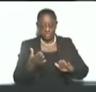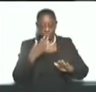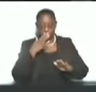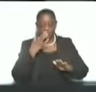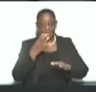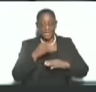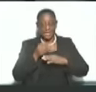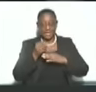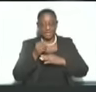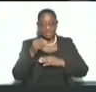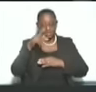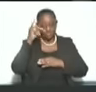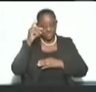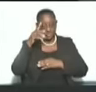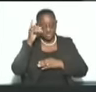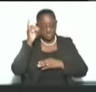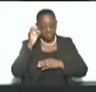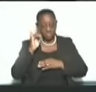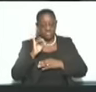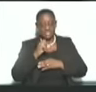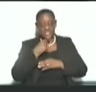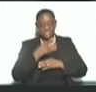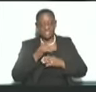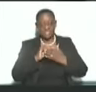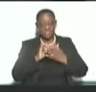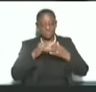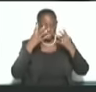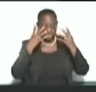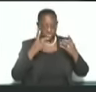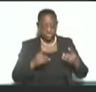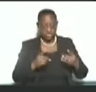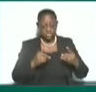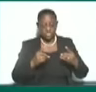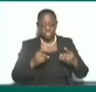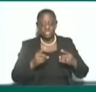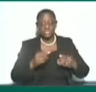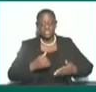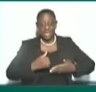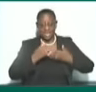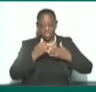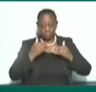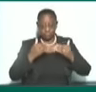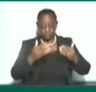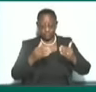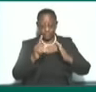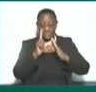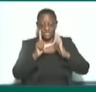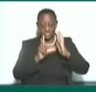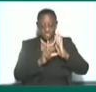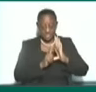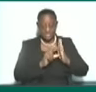the Honorable Philip Davis for his determination in advancing legislation as leader of government business in the House of